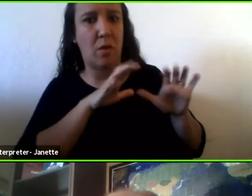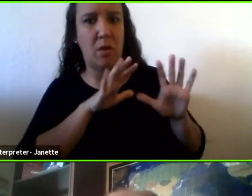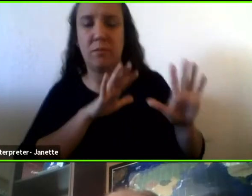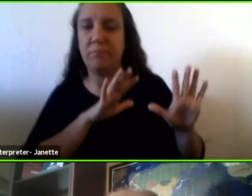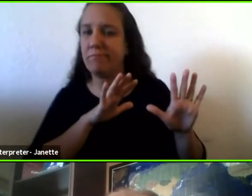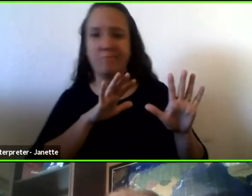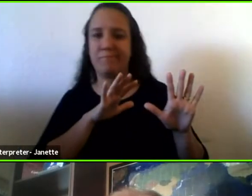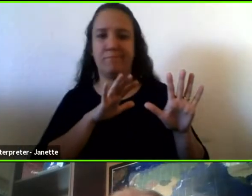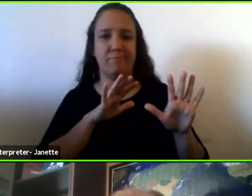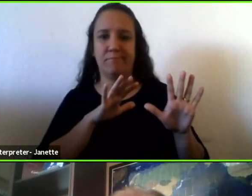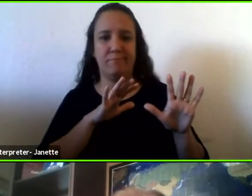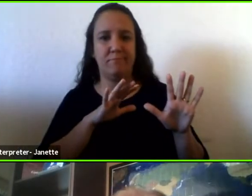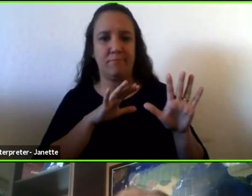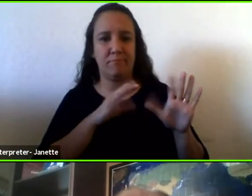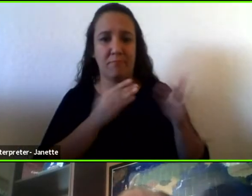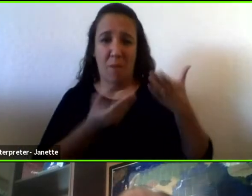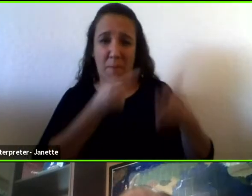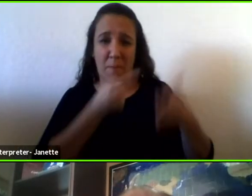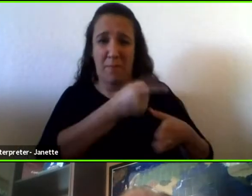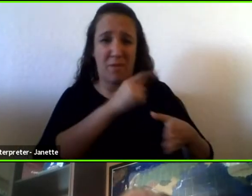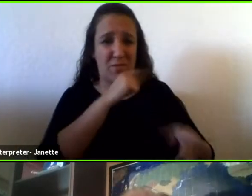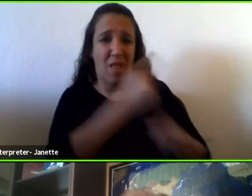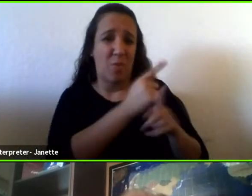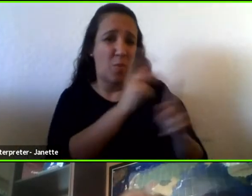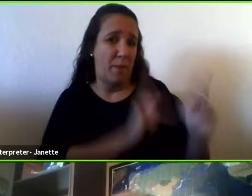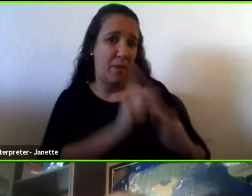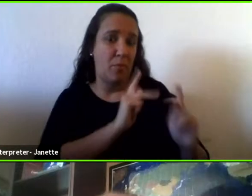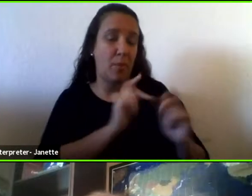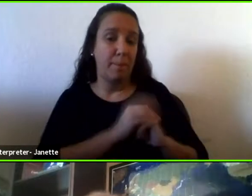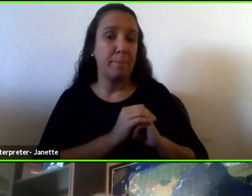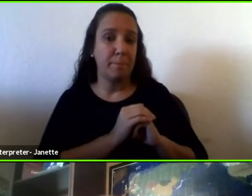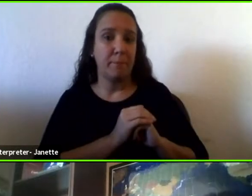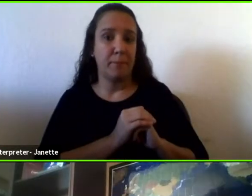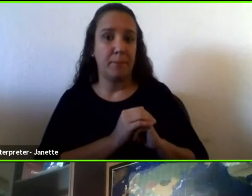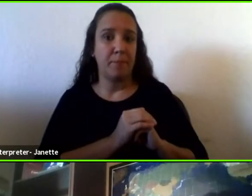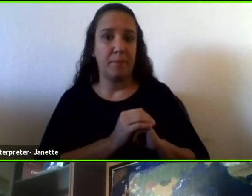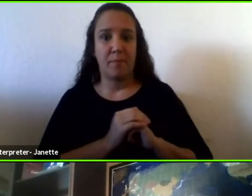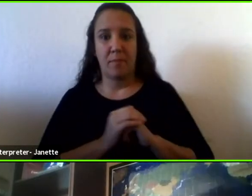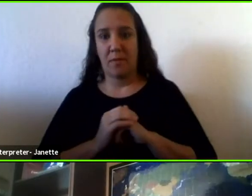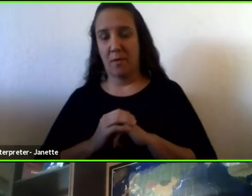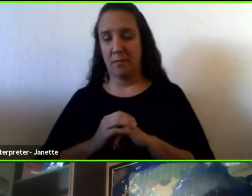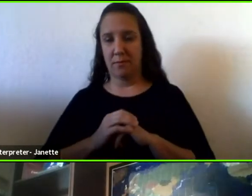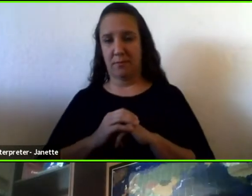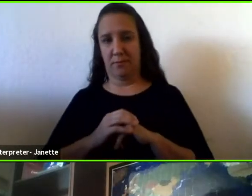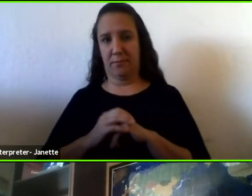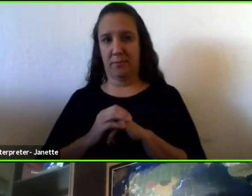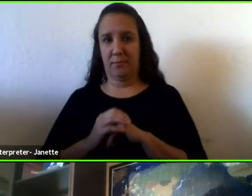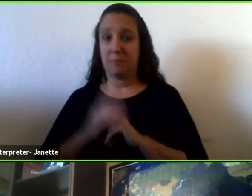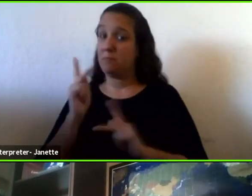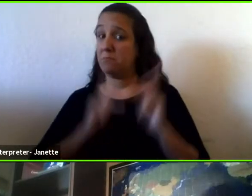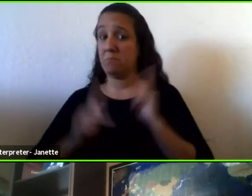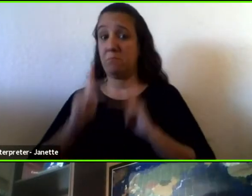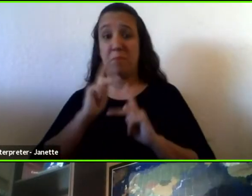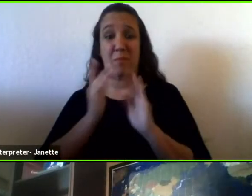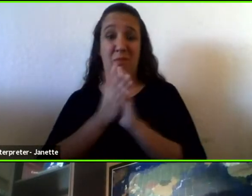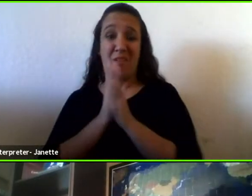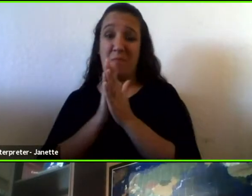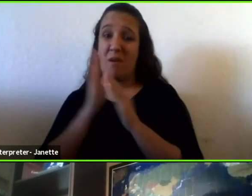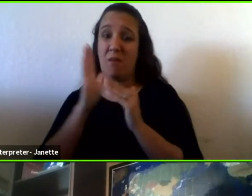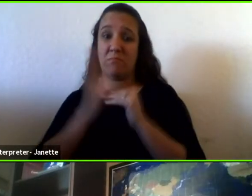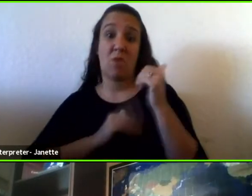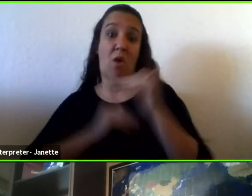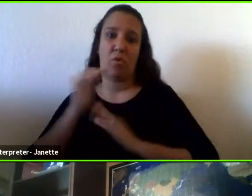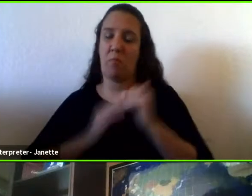point, this is conversations that we need to have because this is the new norm. And comfort-wise, people have become comfortable. I was talking to